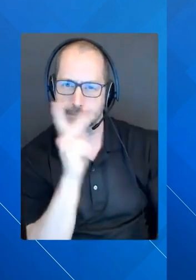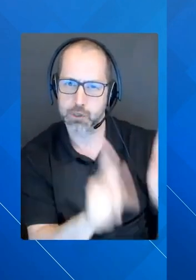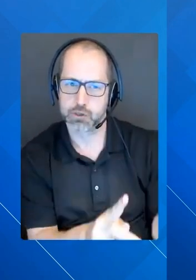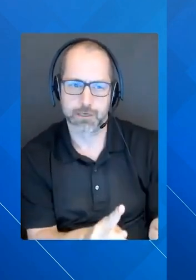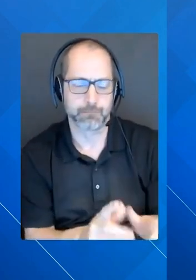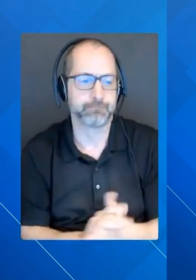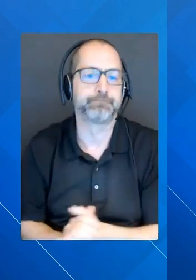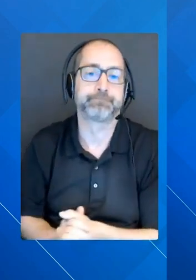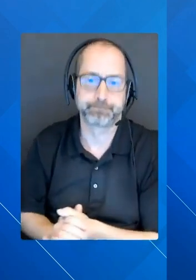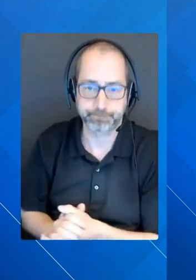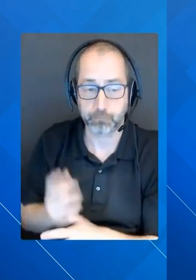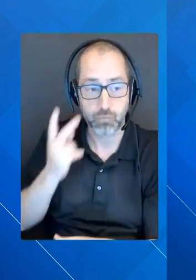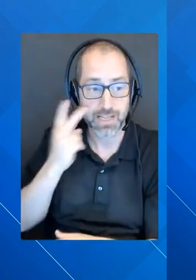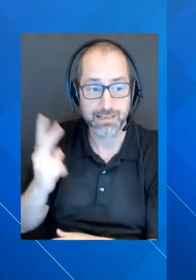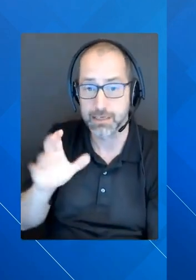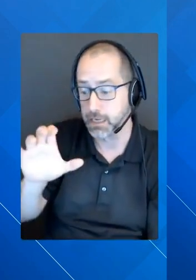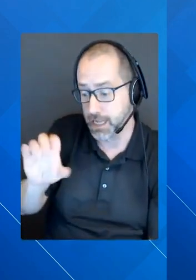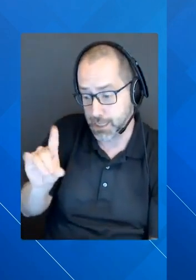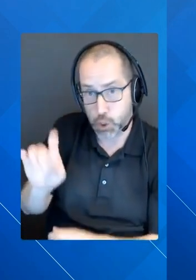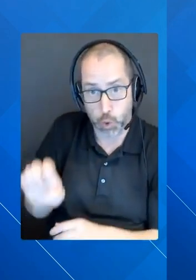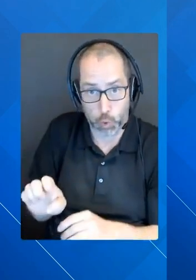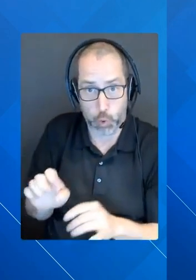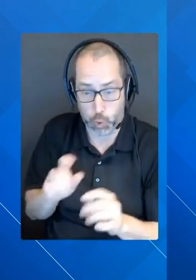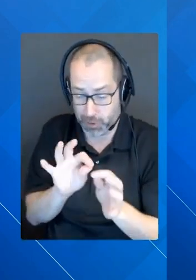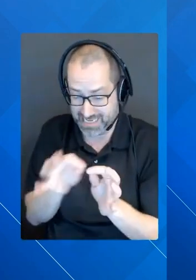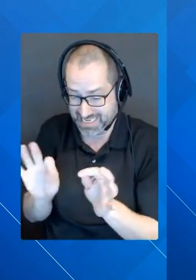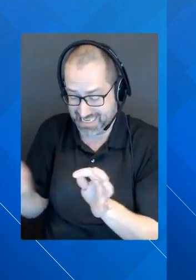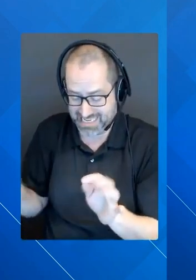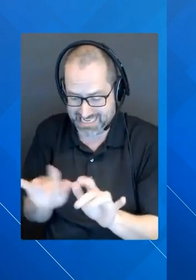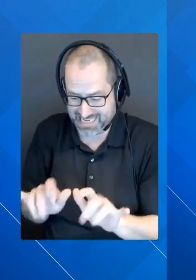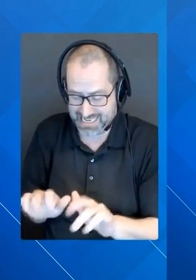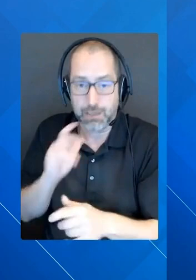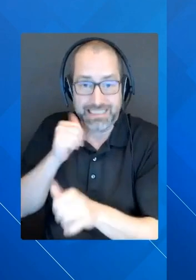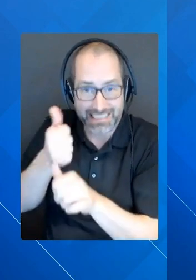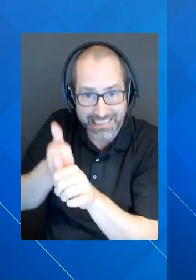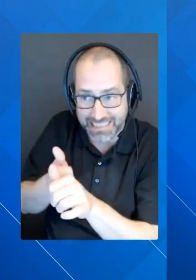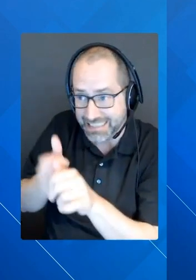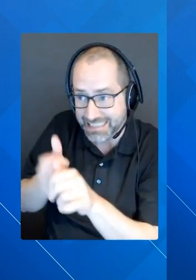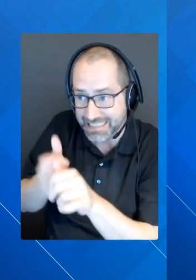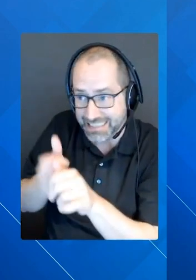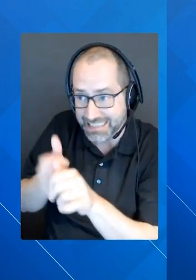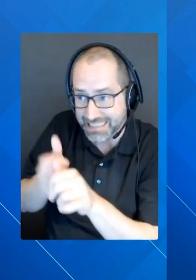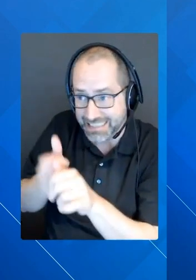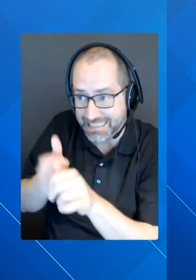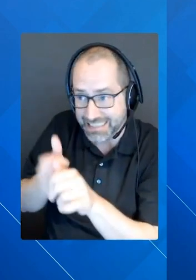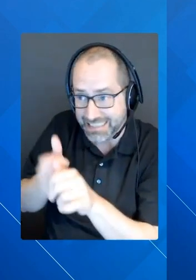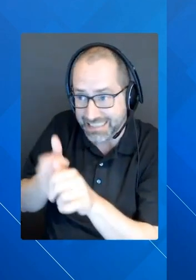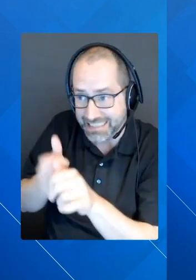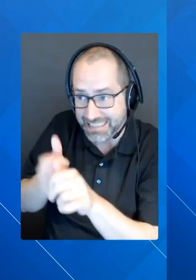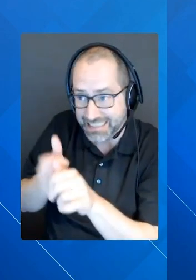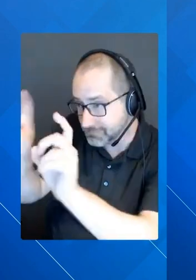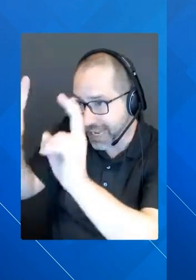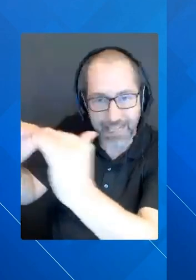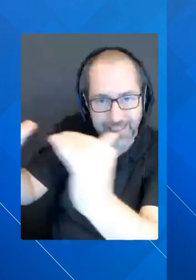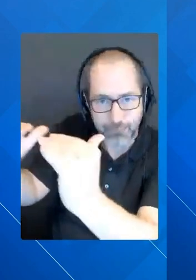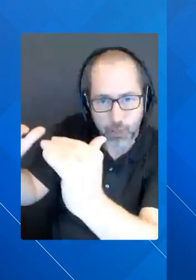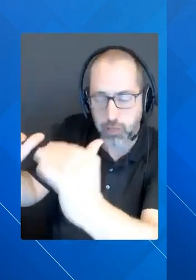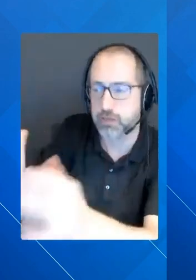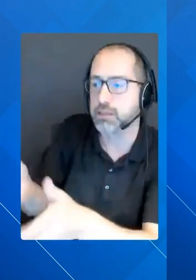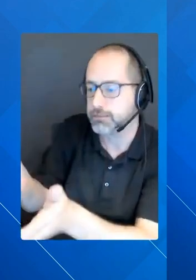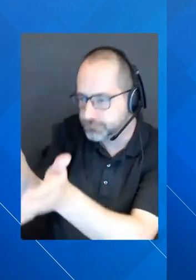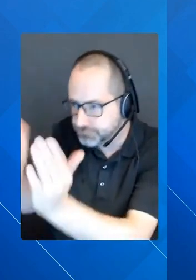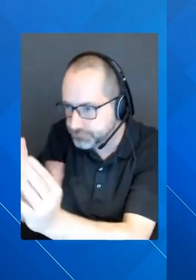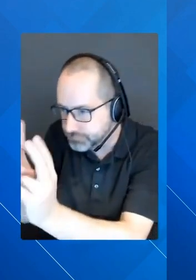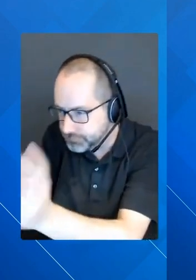In our code, we've marked up each of those pieces of text as headings with a corresponding heading level so that the screen reader can convey that